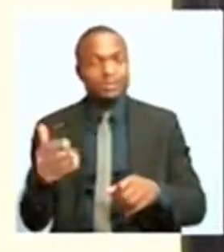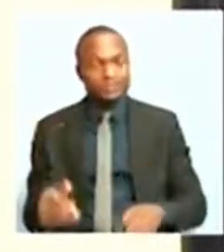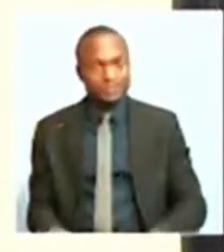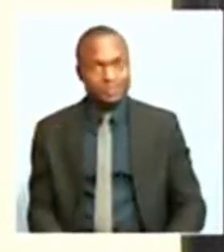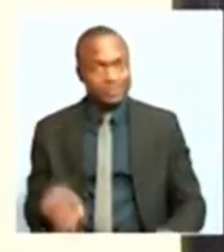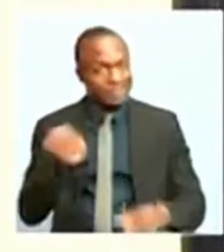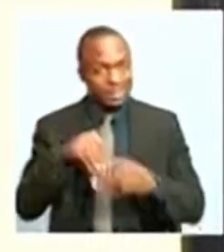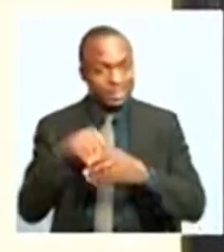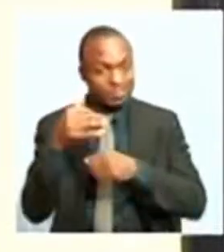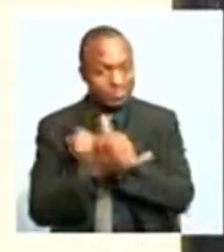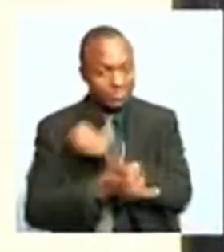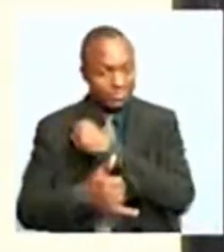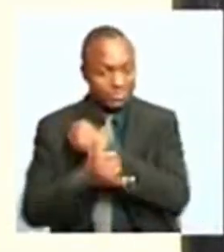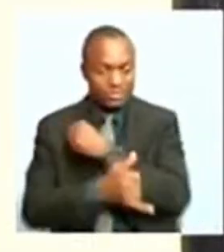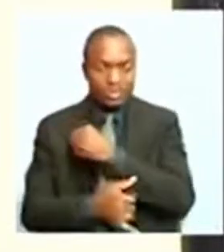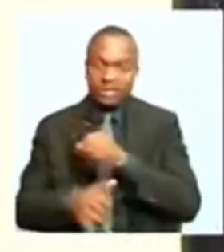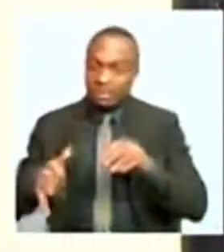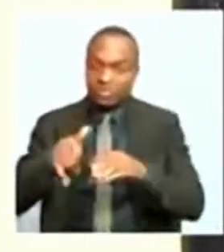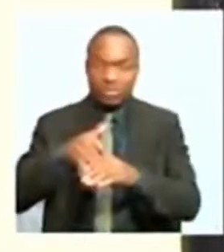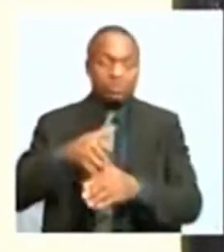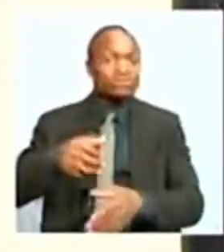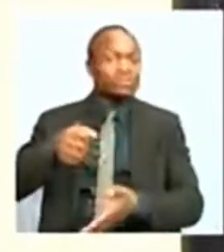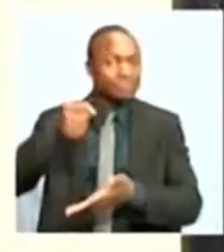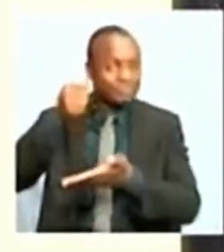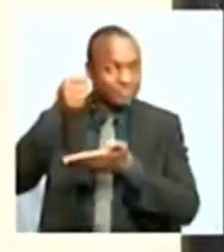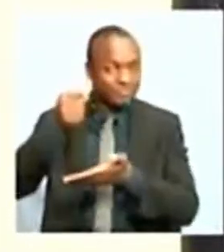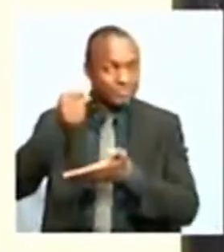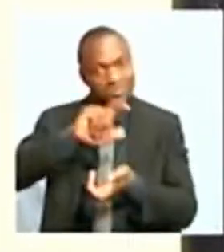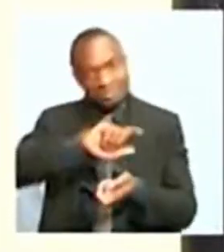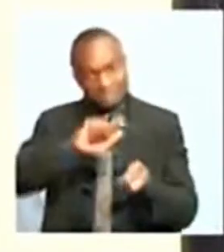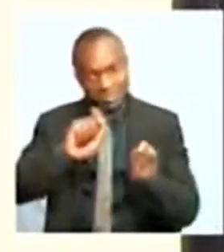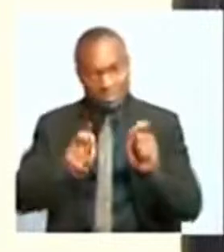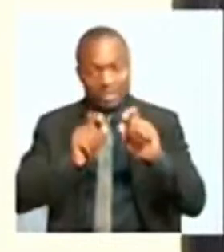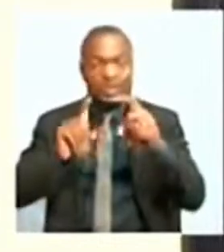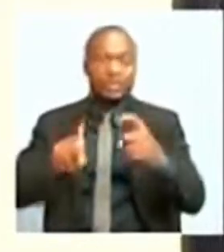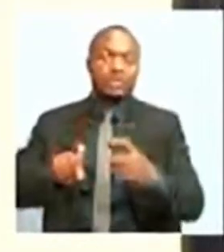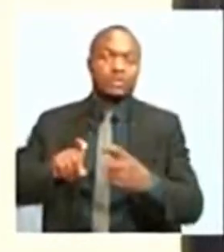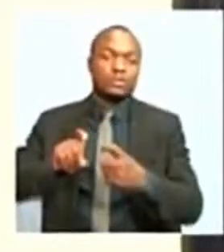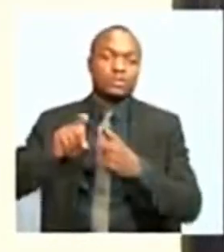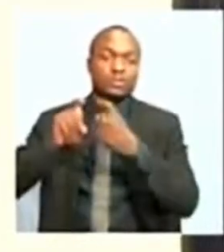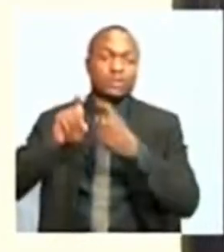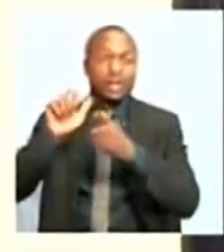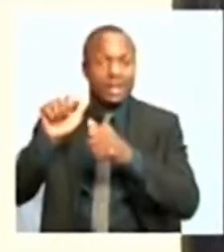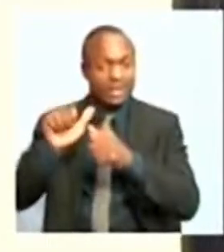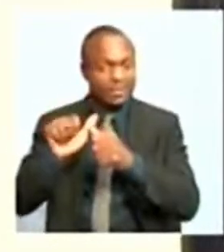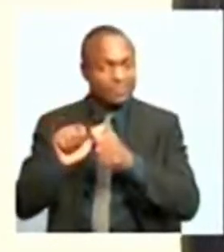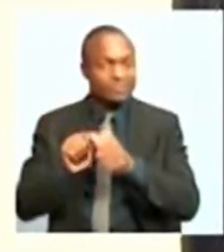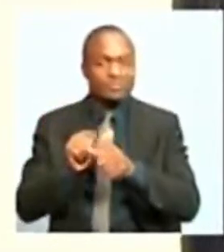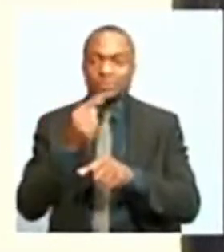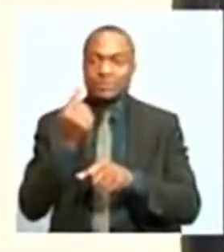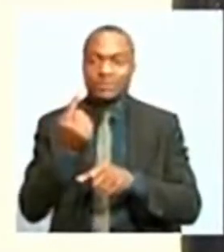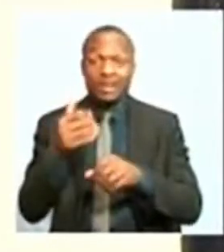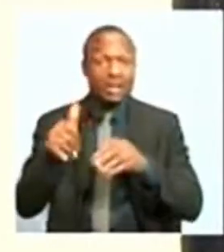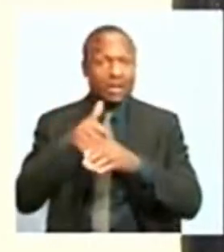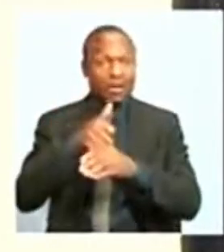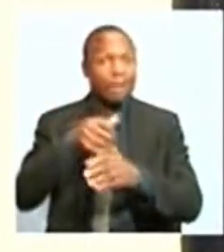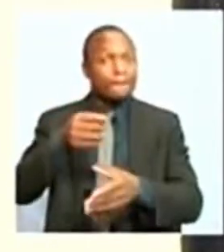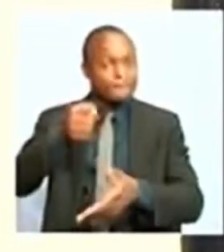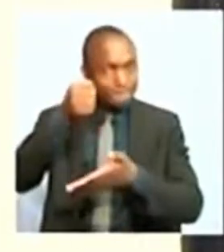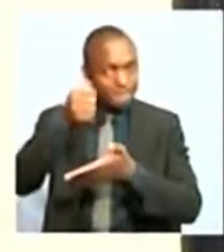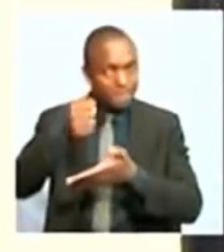within the country, including the budgets. It changes and it affects everybody else, including the budget.